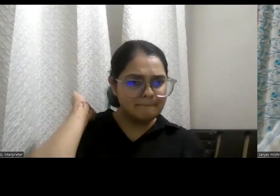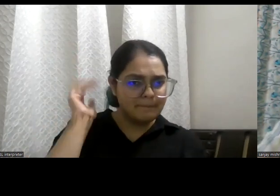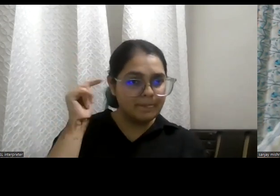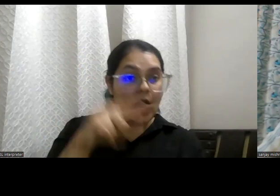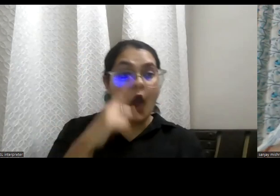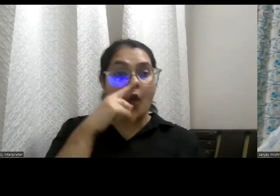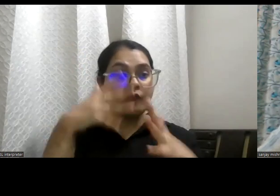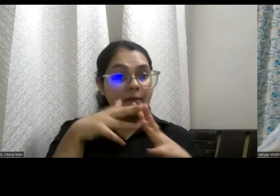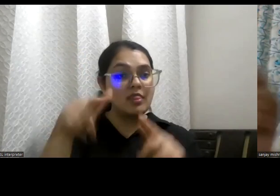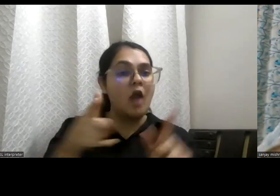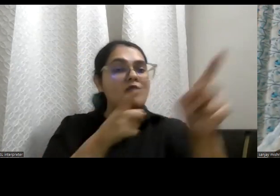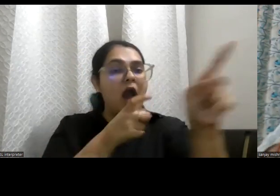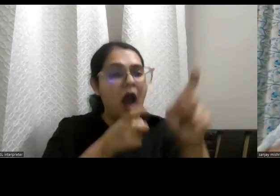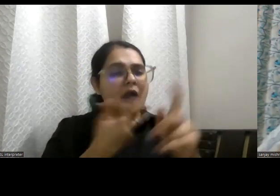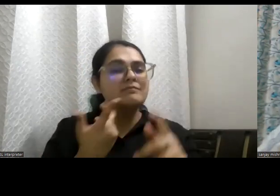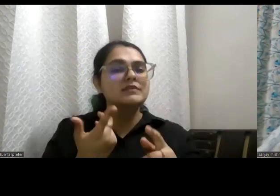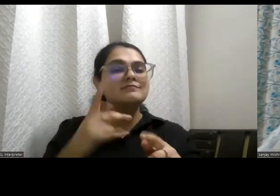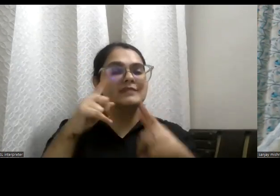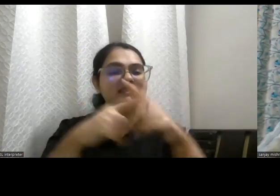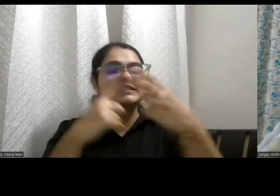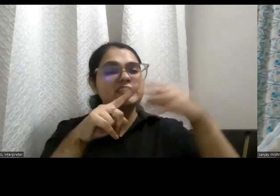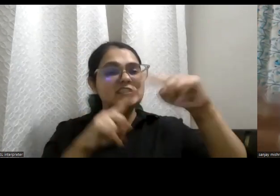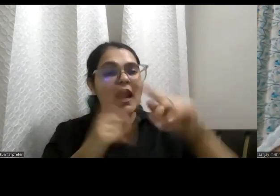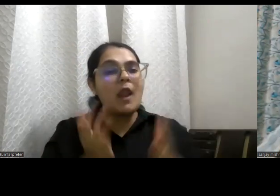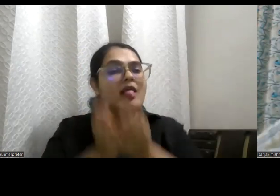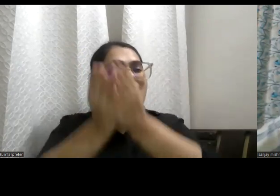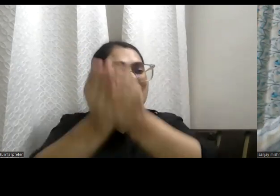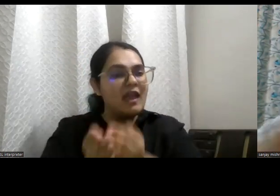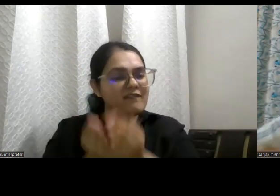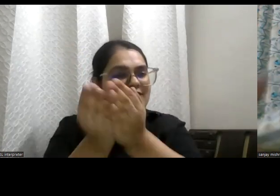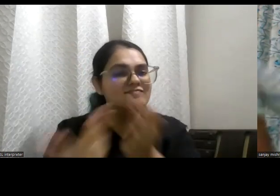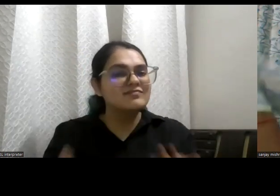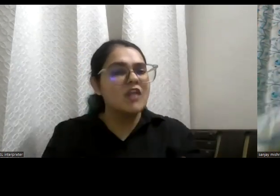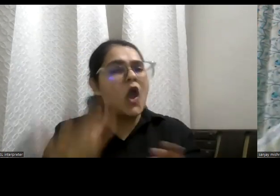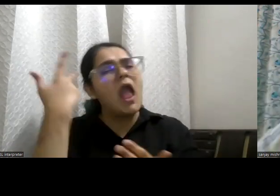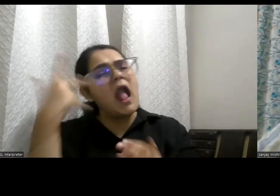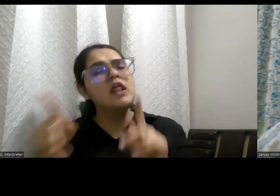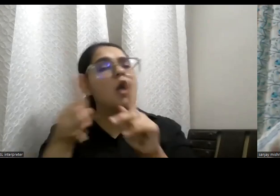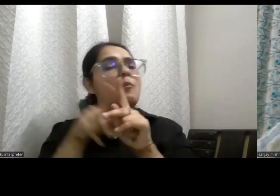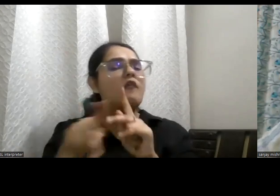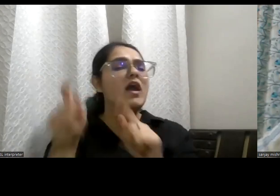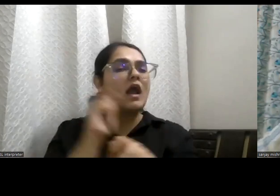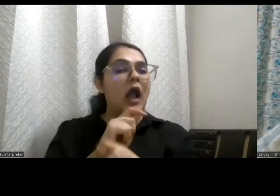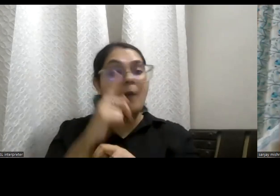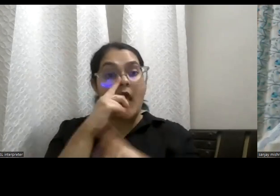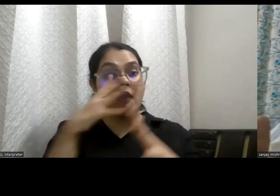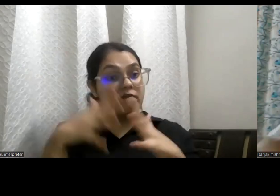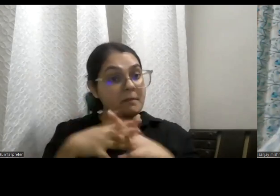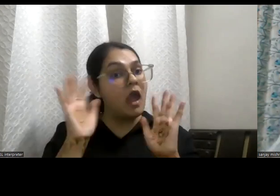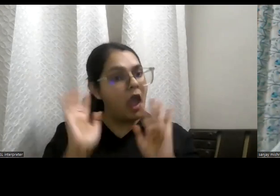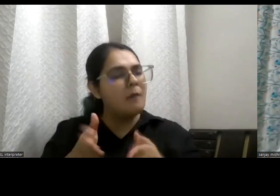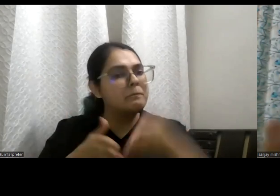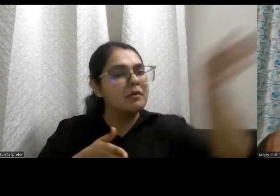forces or in the fighter jets, you take or Navy, or you name a profession, you'll find the women are going